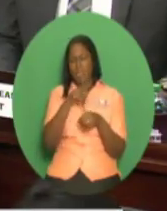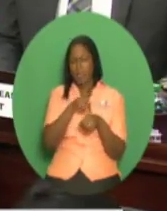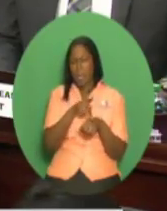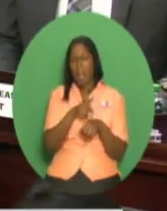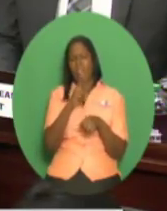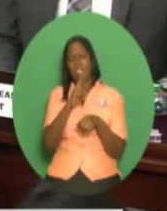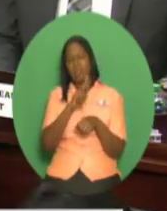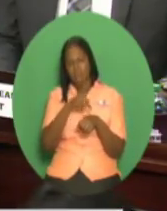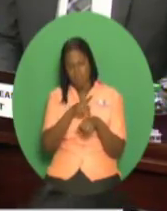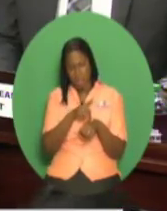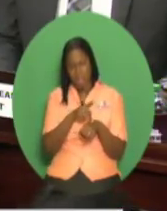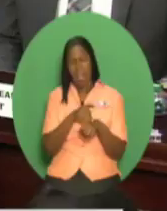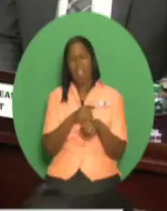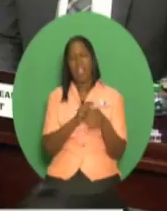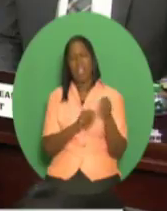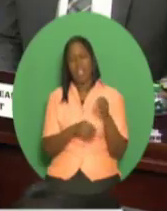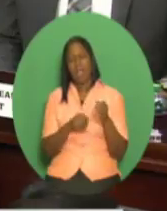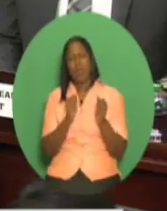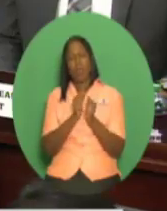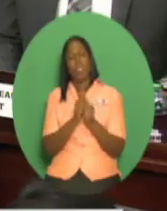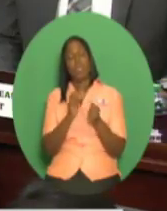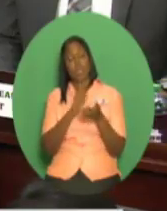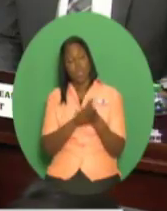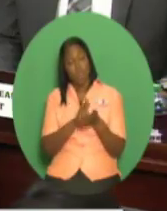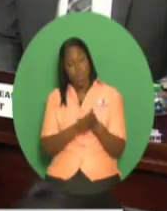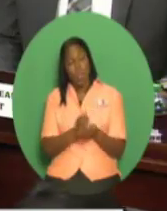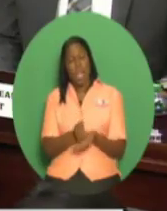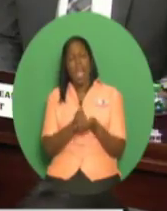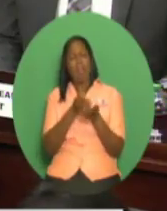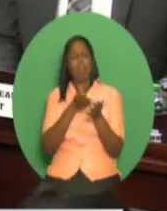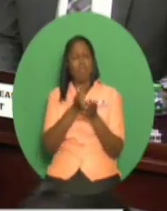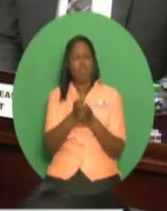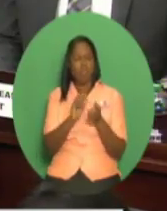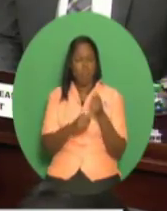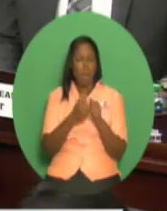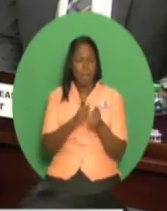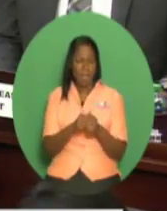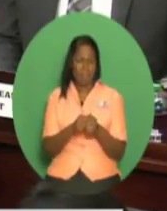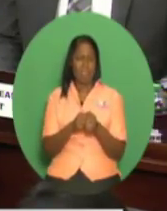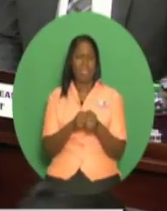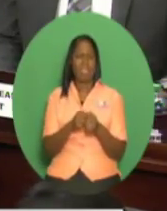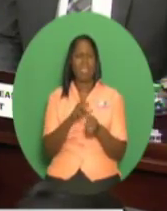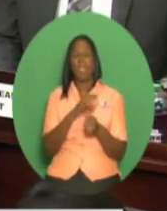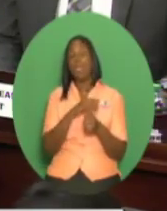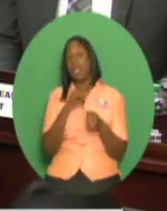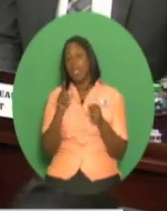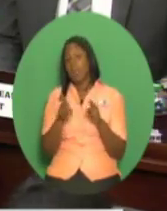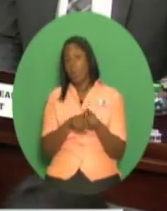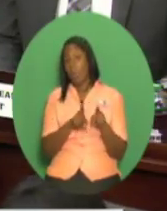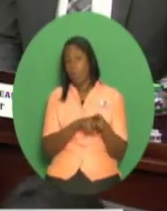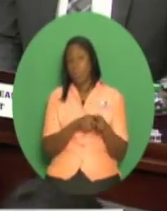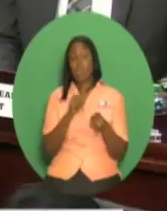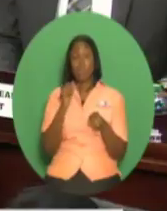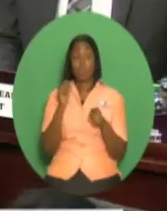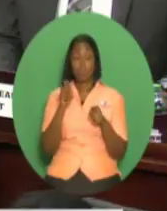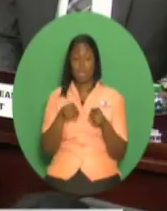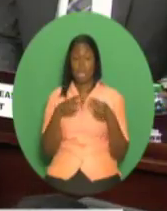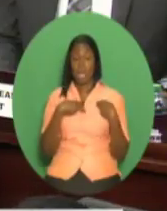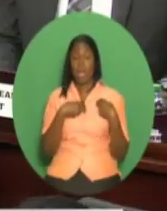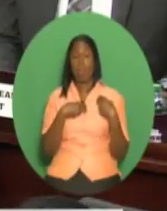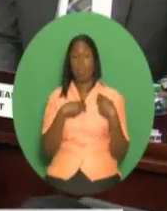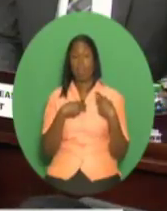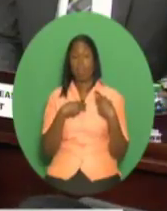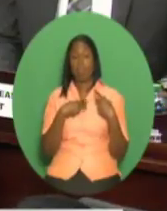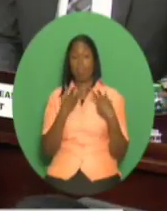They will also have the authority and the responsibility to reduce inappropriate behavior in our schools. And I'll